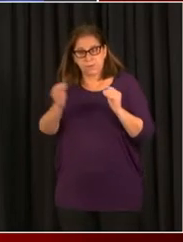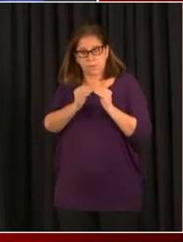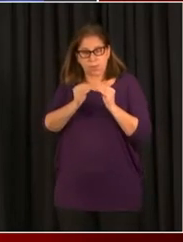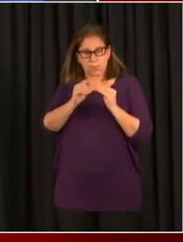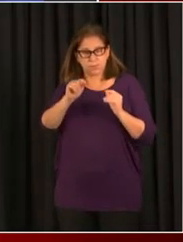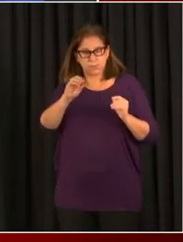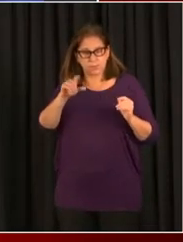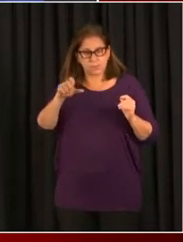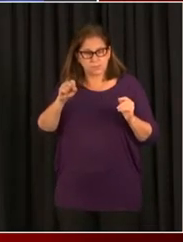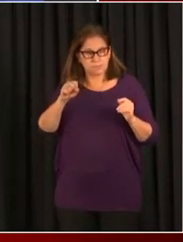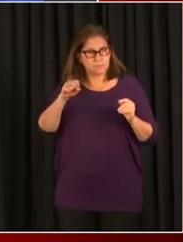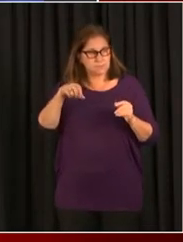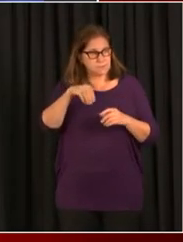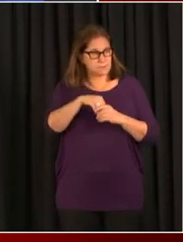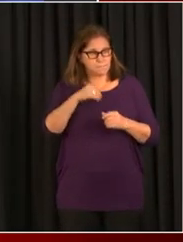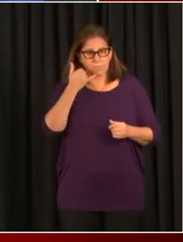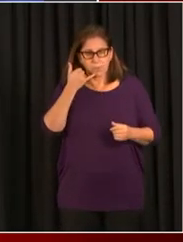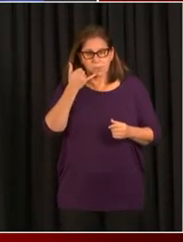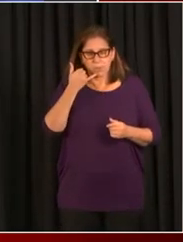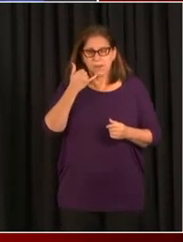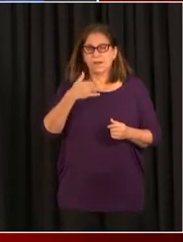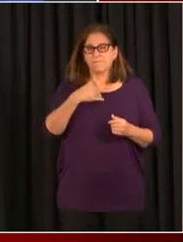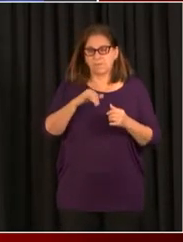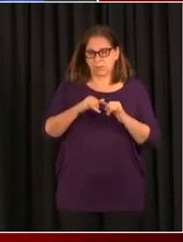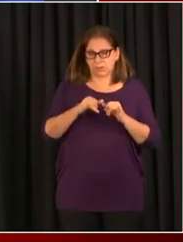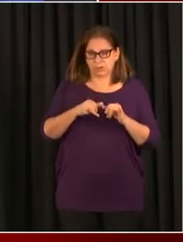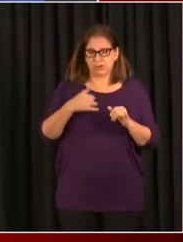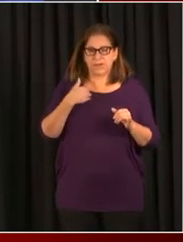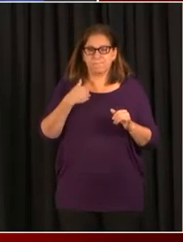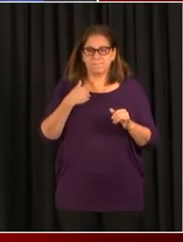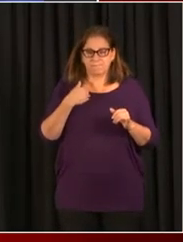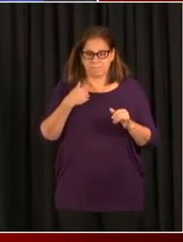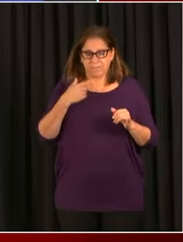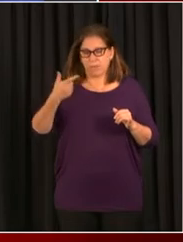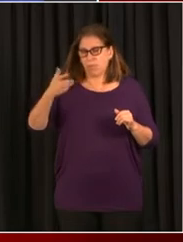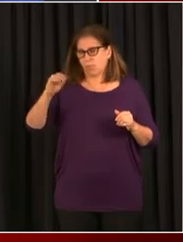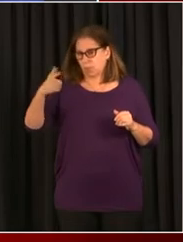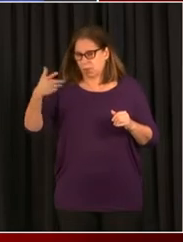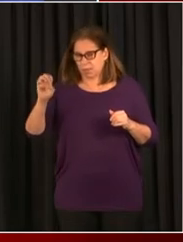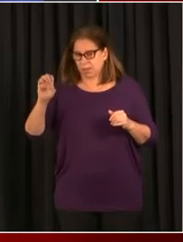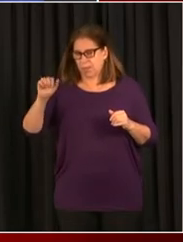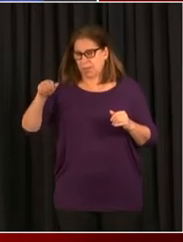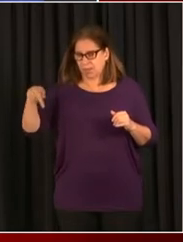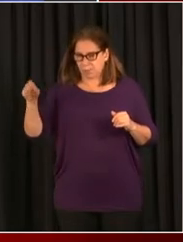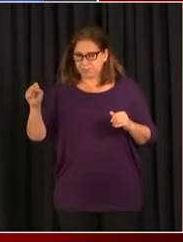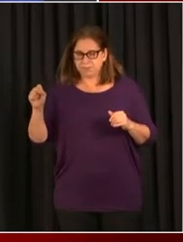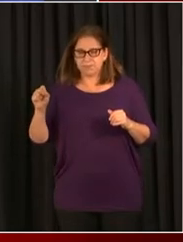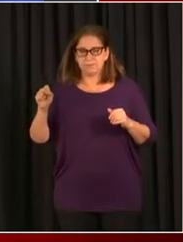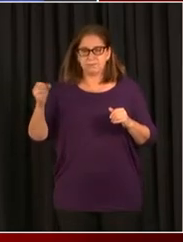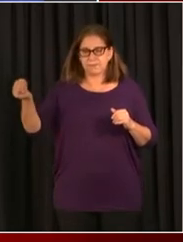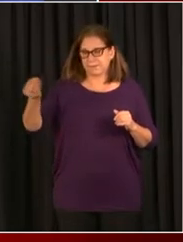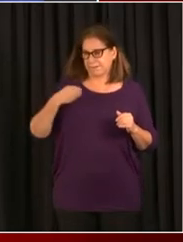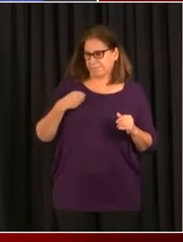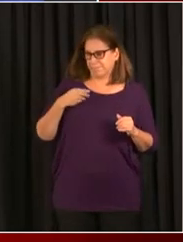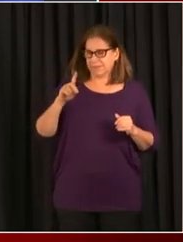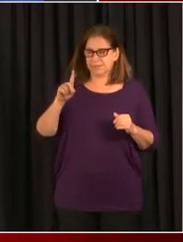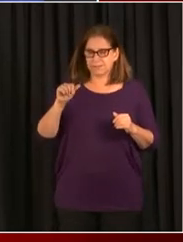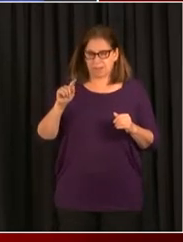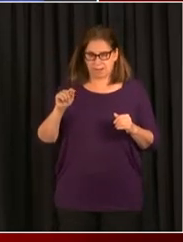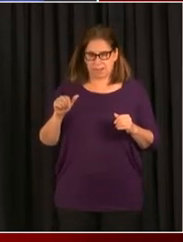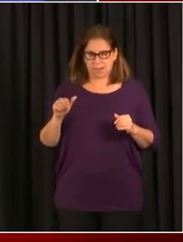presenting. We've been in discussions with Google and Apple, who are providing us data. Right now, we are preliminarily reporting